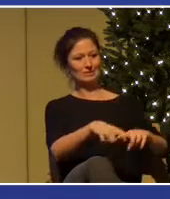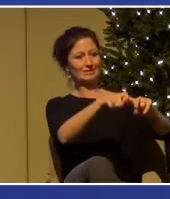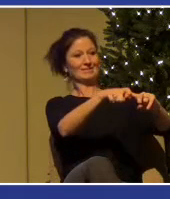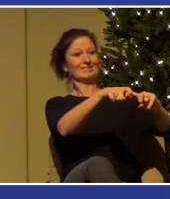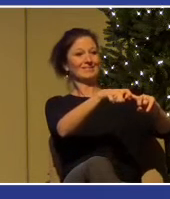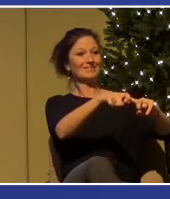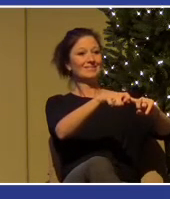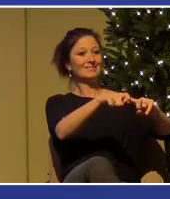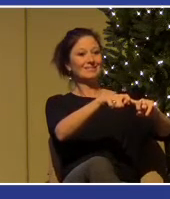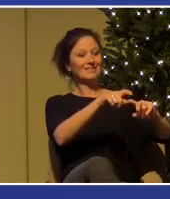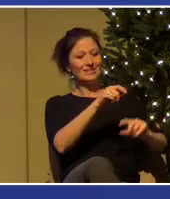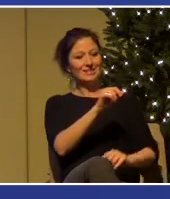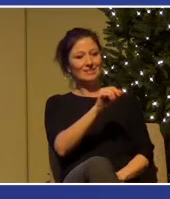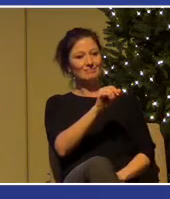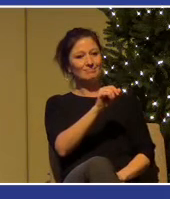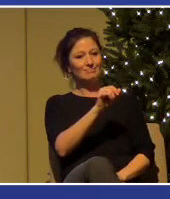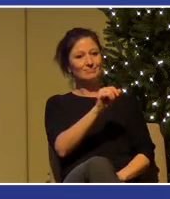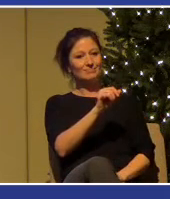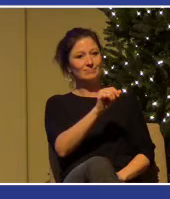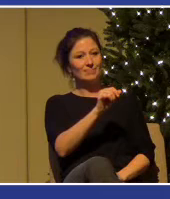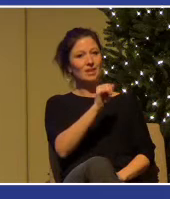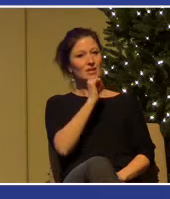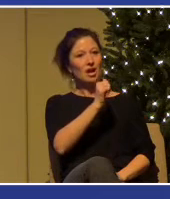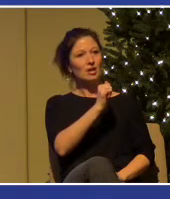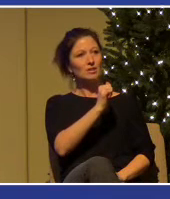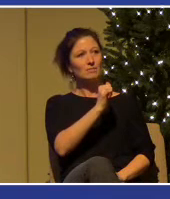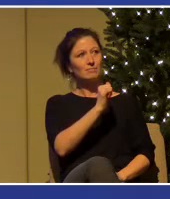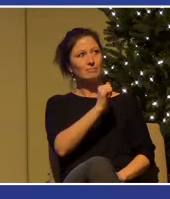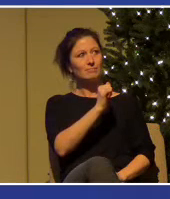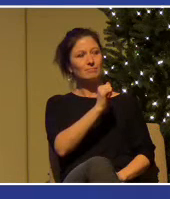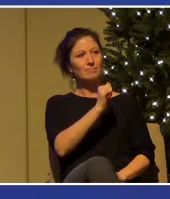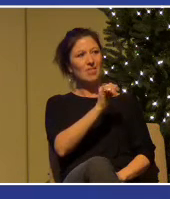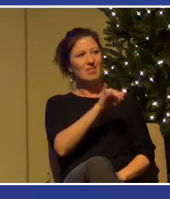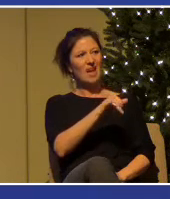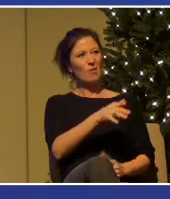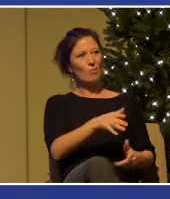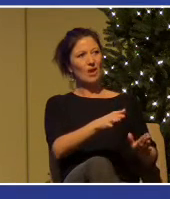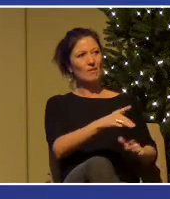not the way it's always been.